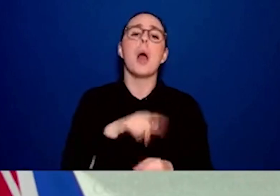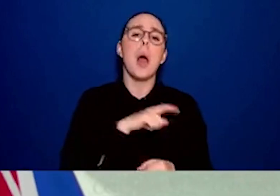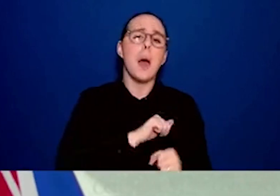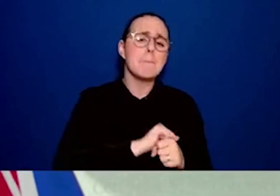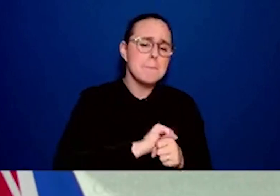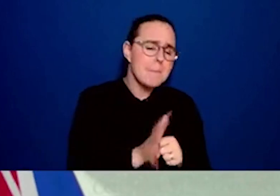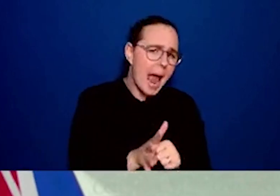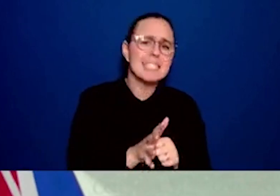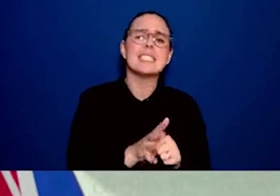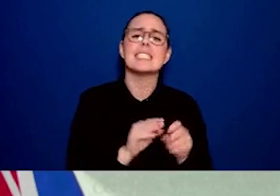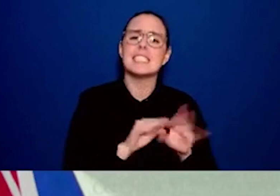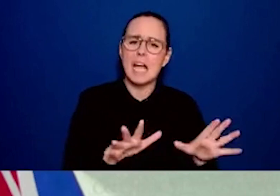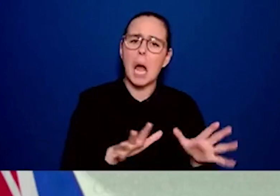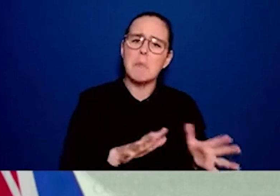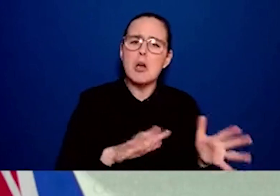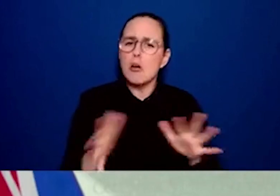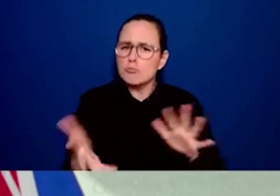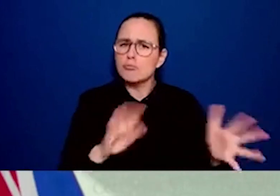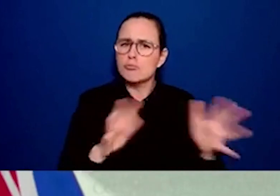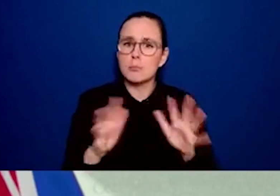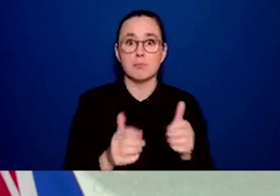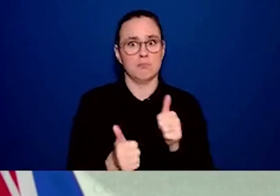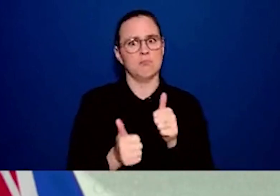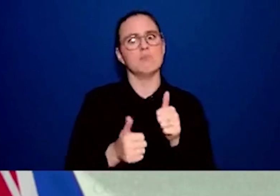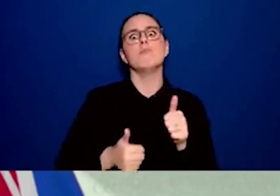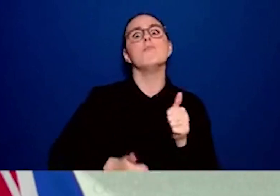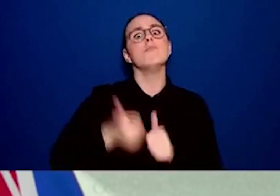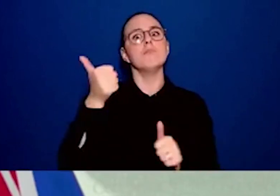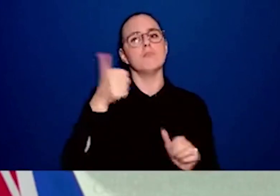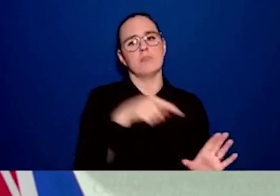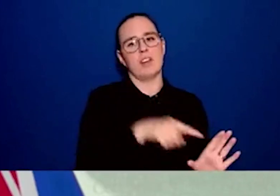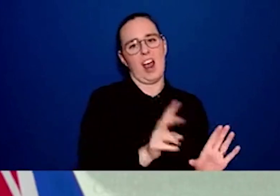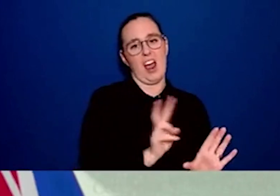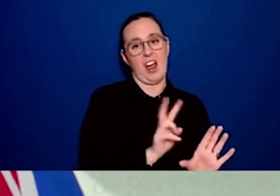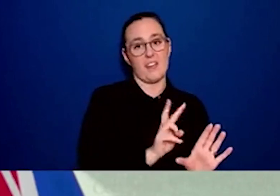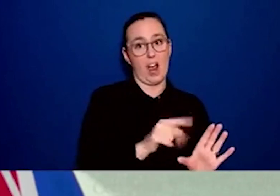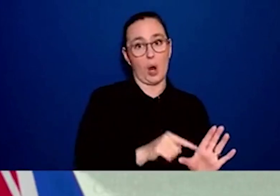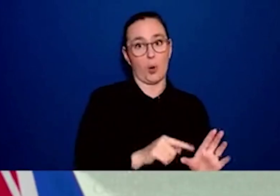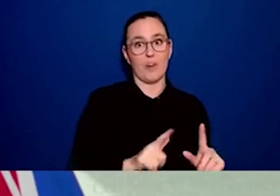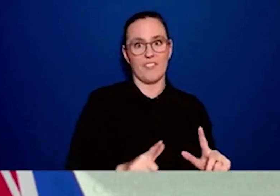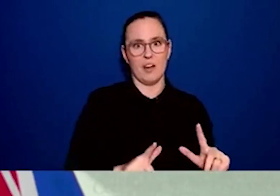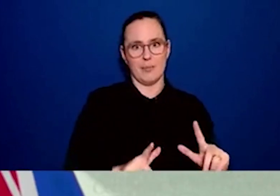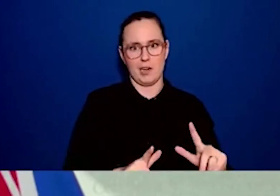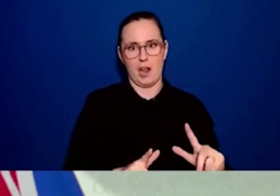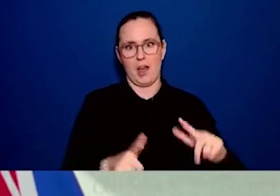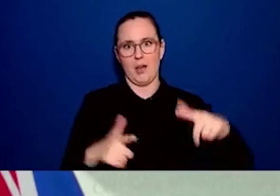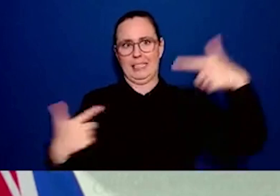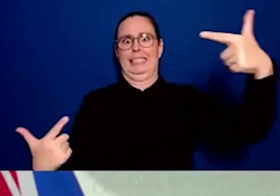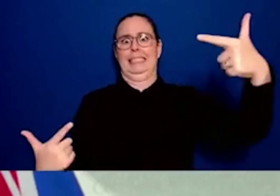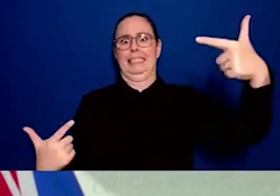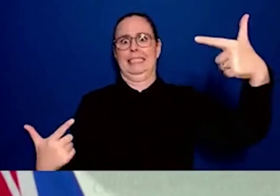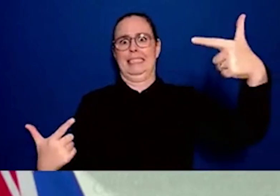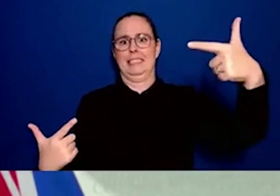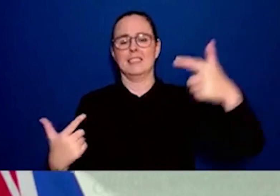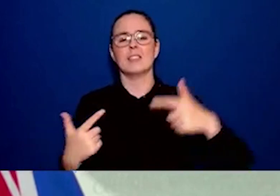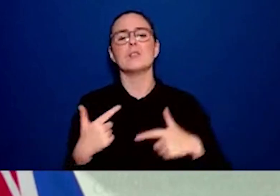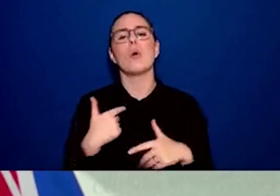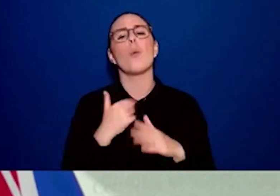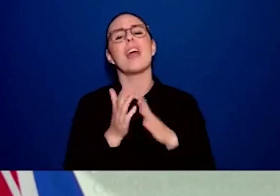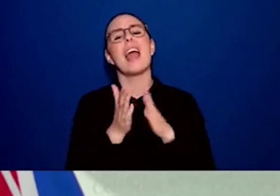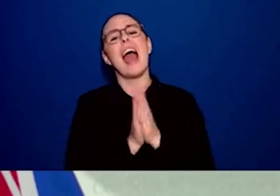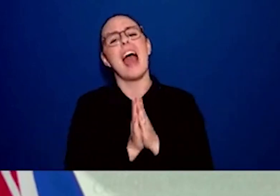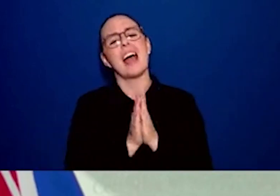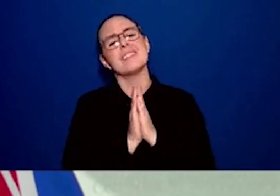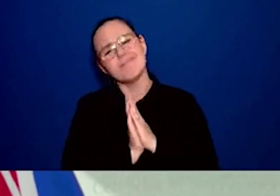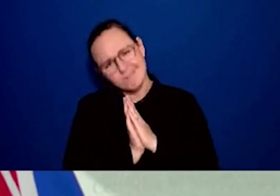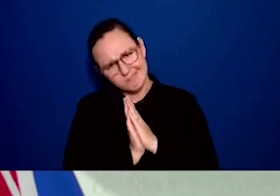the pandemic it was much more, the higher levels were seen in Metro Vancouver, but right now that's in the north. So we're asking our